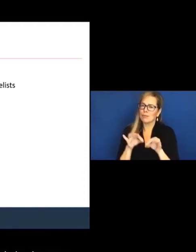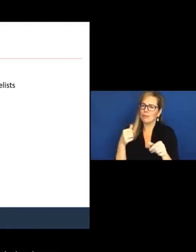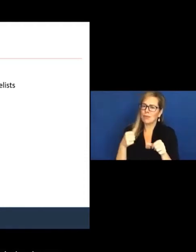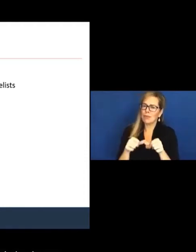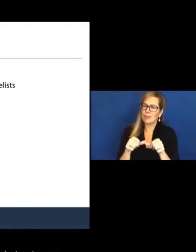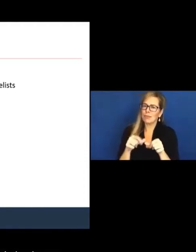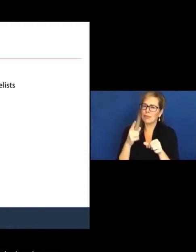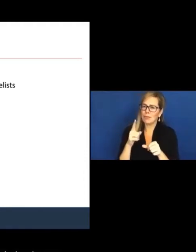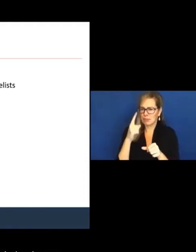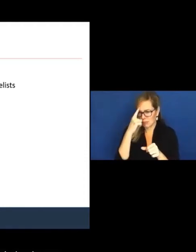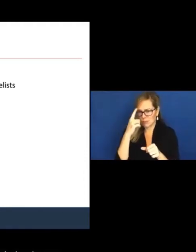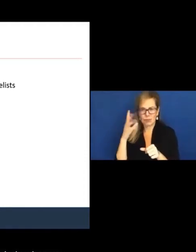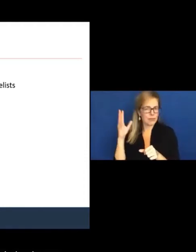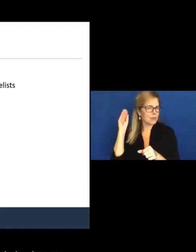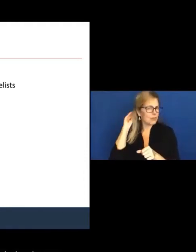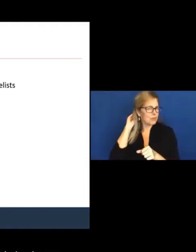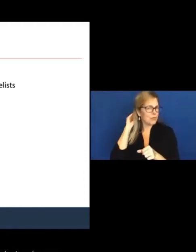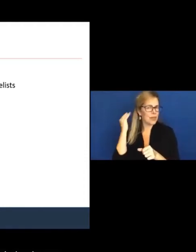language.